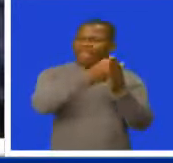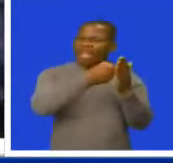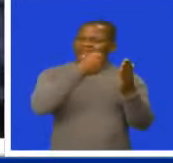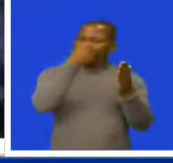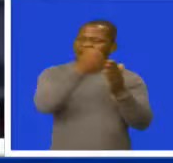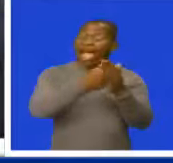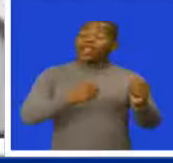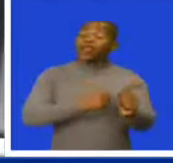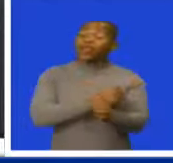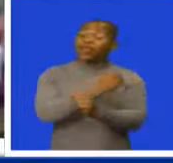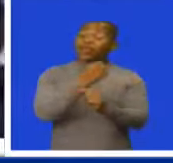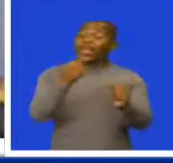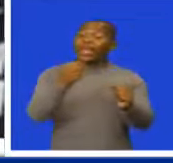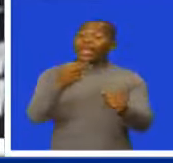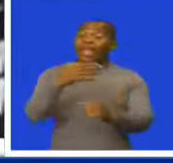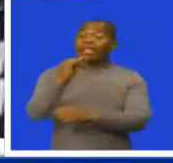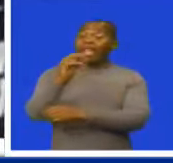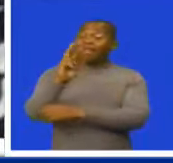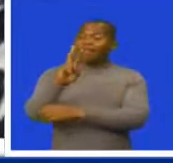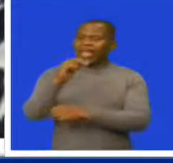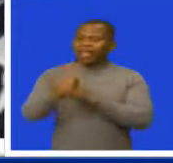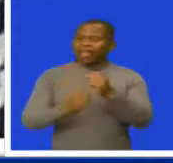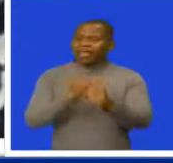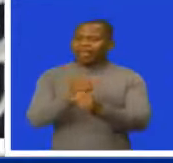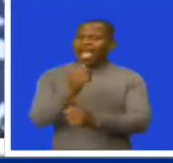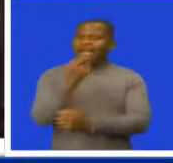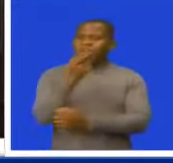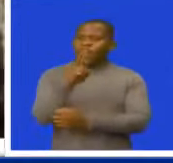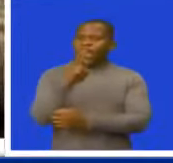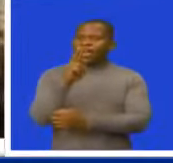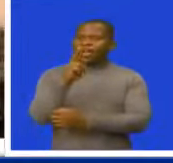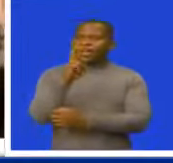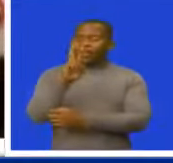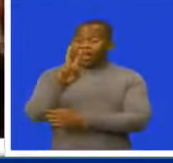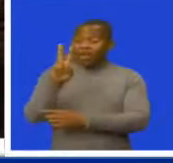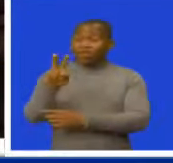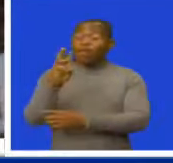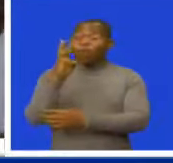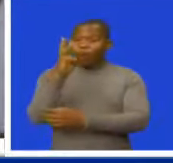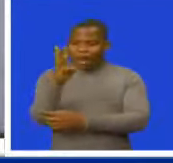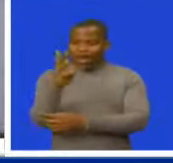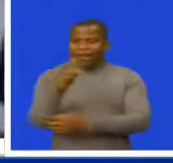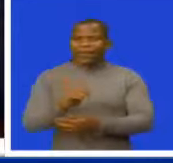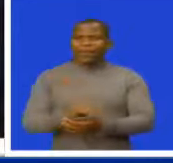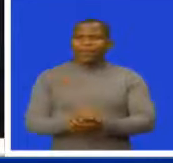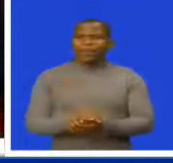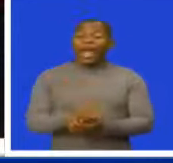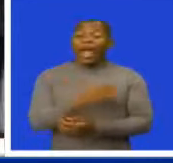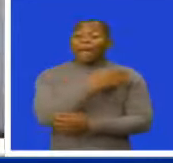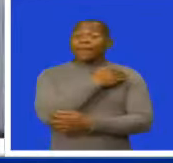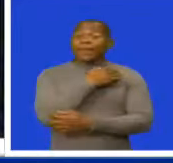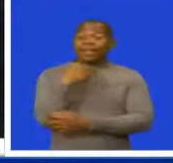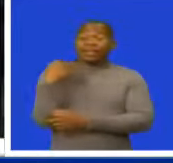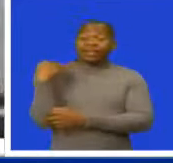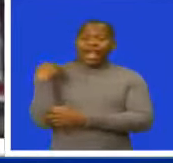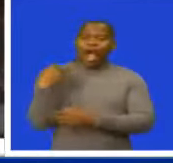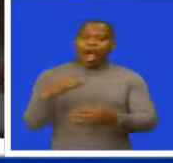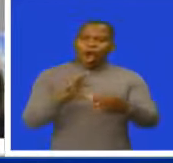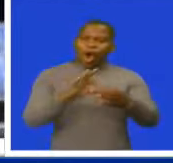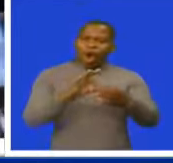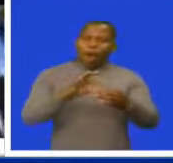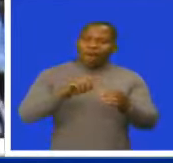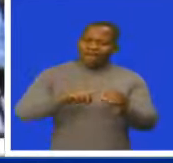wa 2022. Induna yelitiko letasekhaya seyidumise masondo ngekudlala inzima lebonakalako